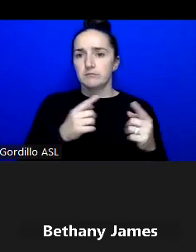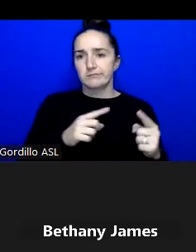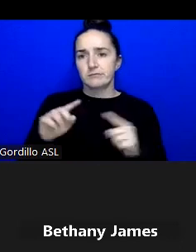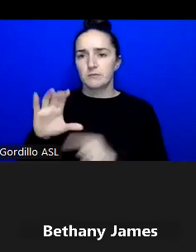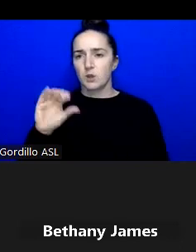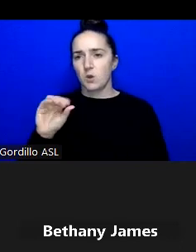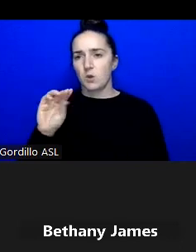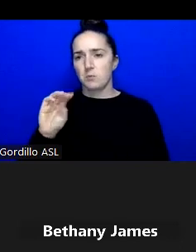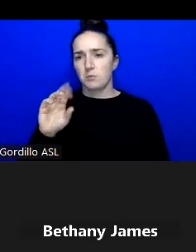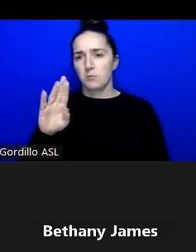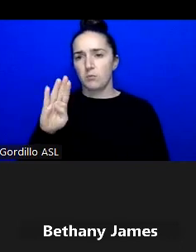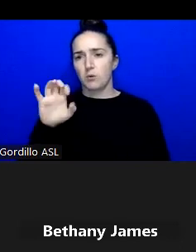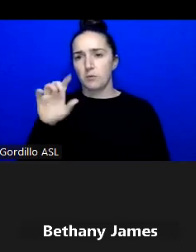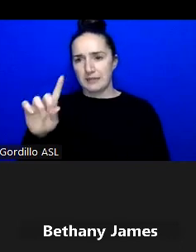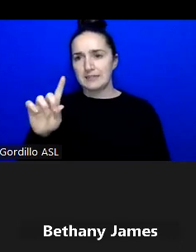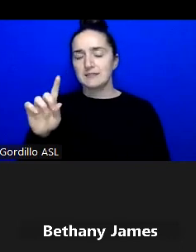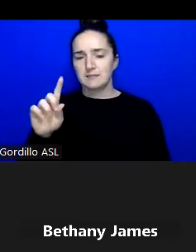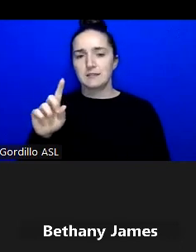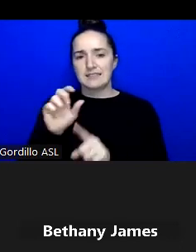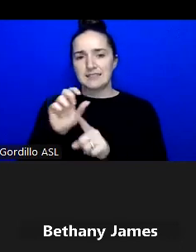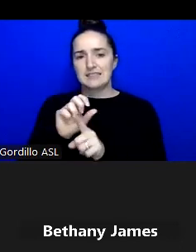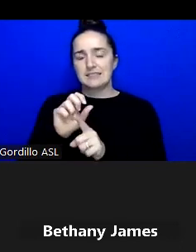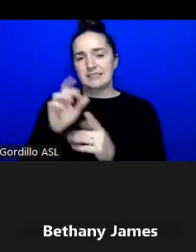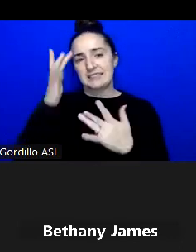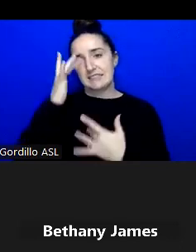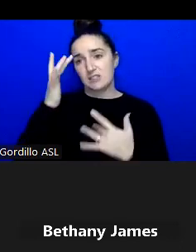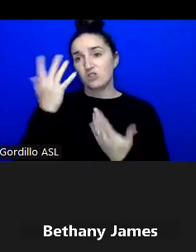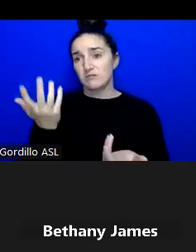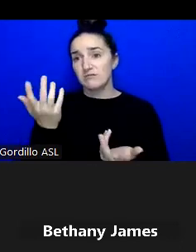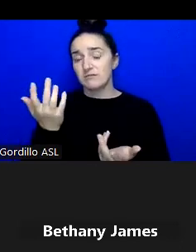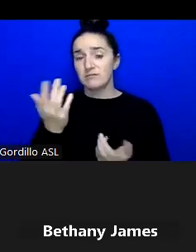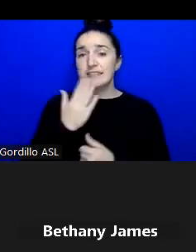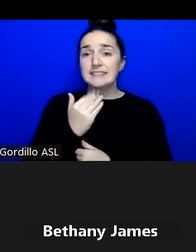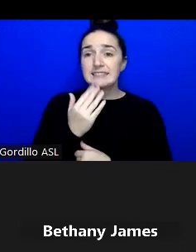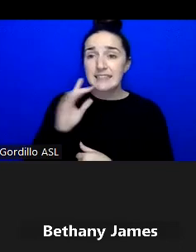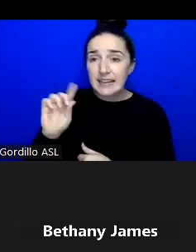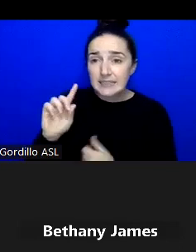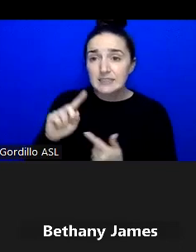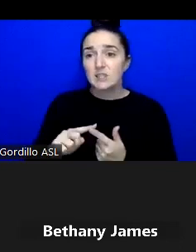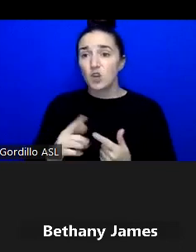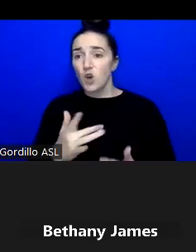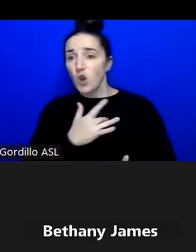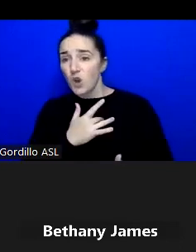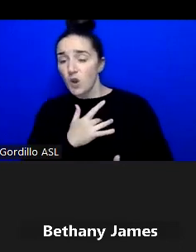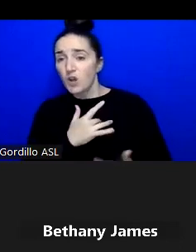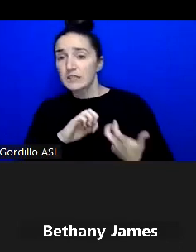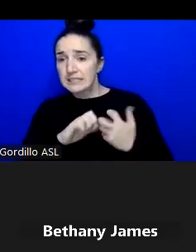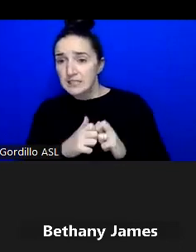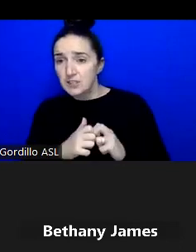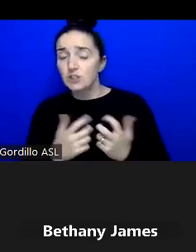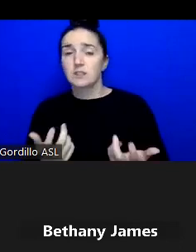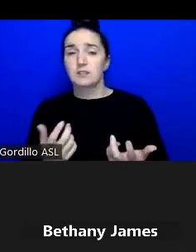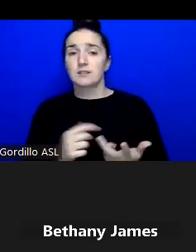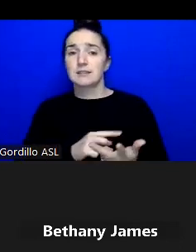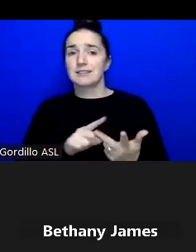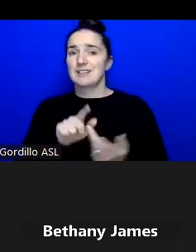necessarily will have all of these, but I mentioned before diabetes, heart conditions. It's interesting because certain types of